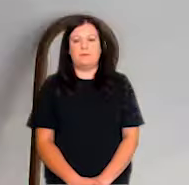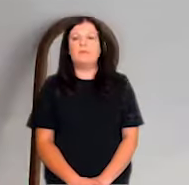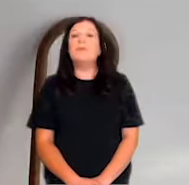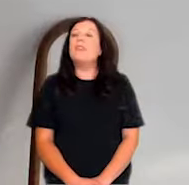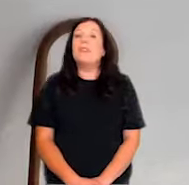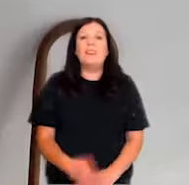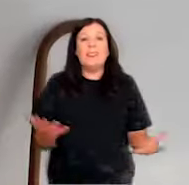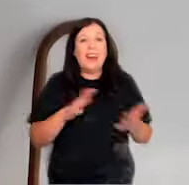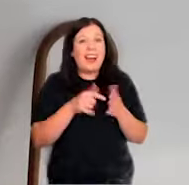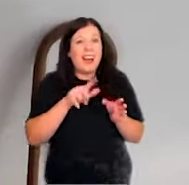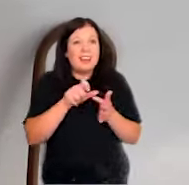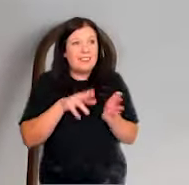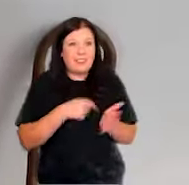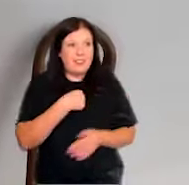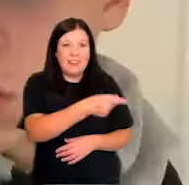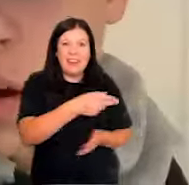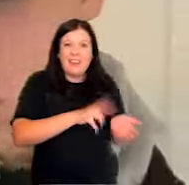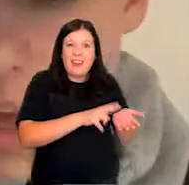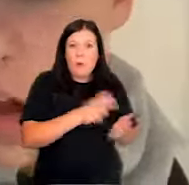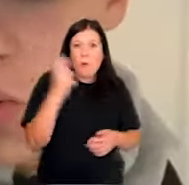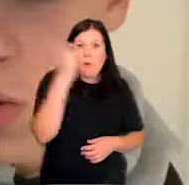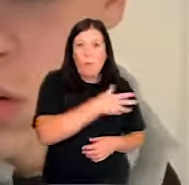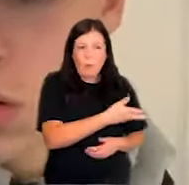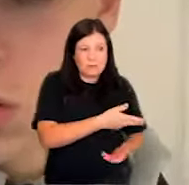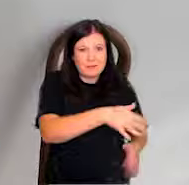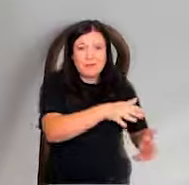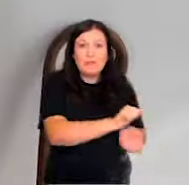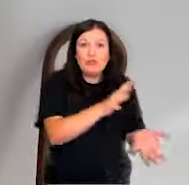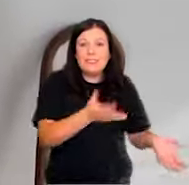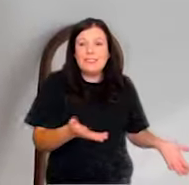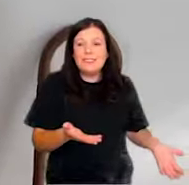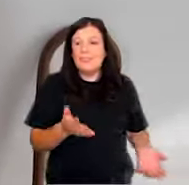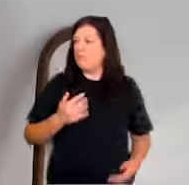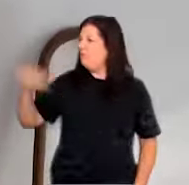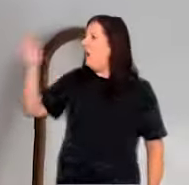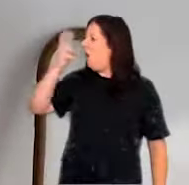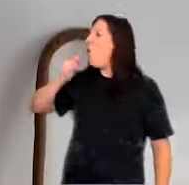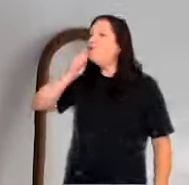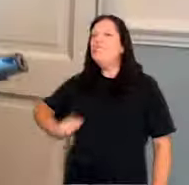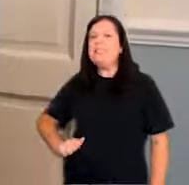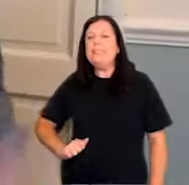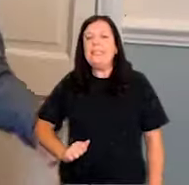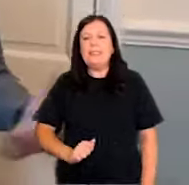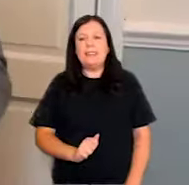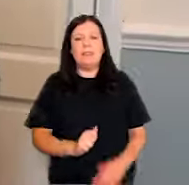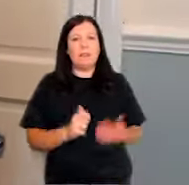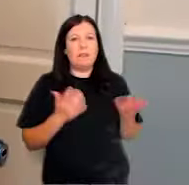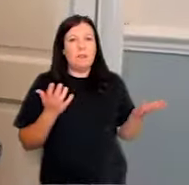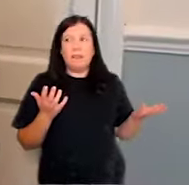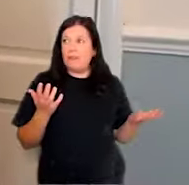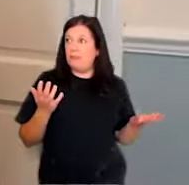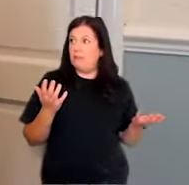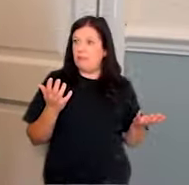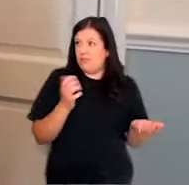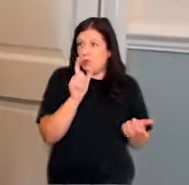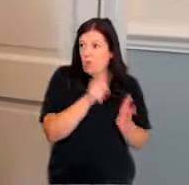Hayden, Nana's really old. Can't you just let her go? I'm not that old! It's too late now,